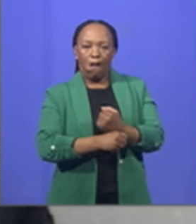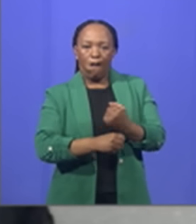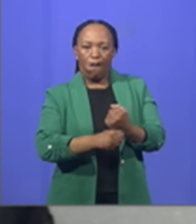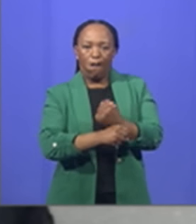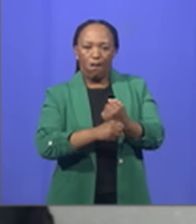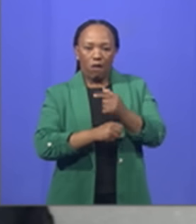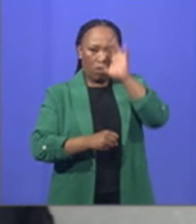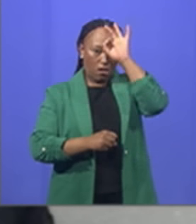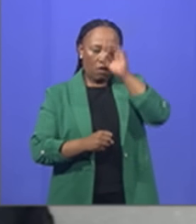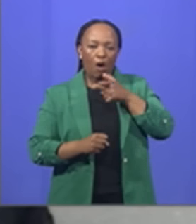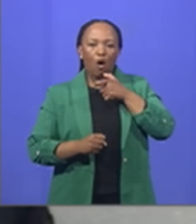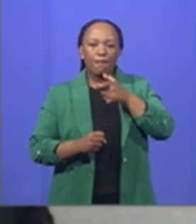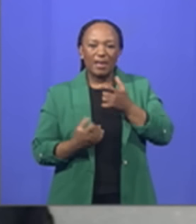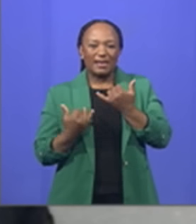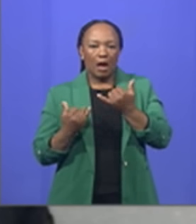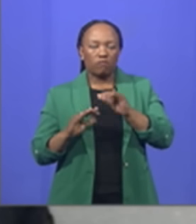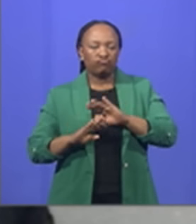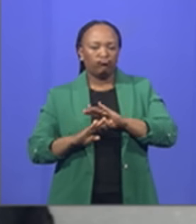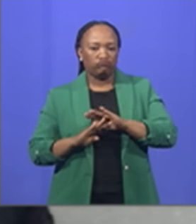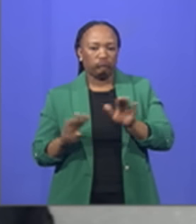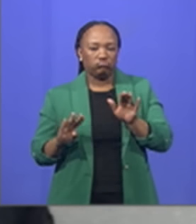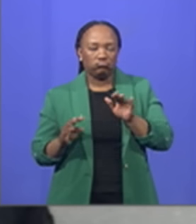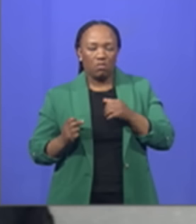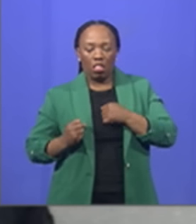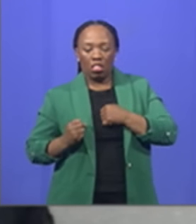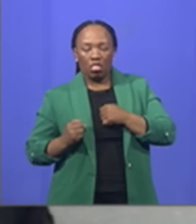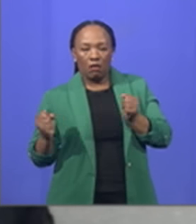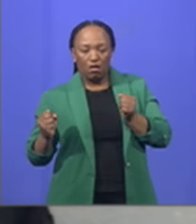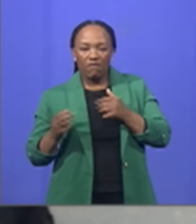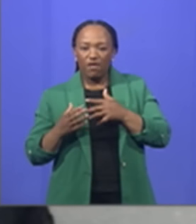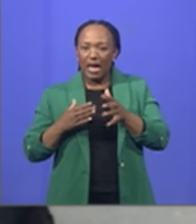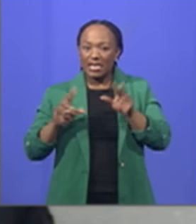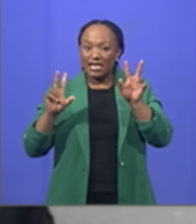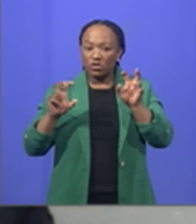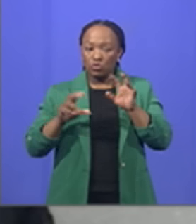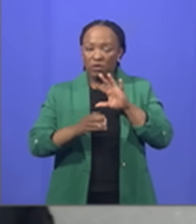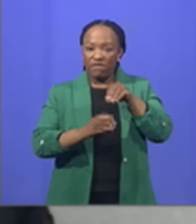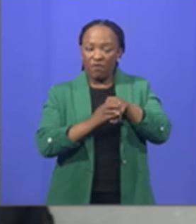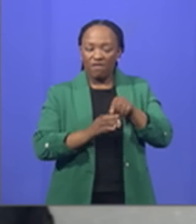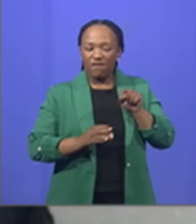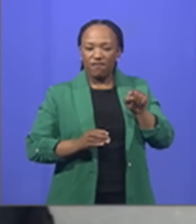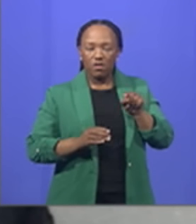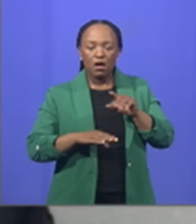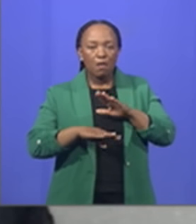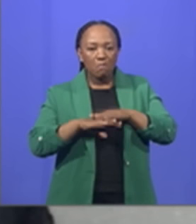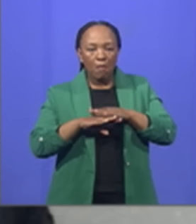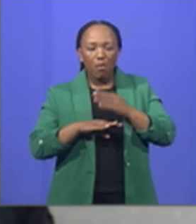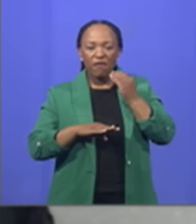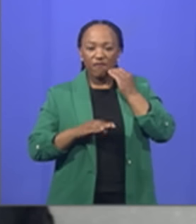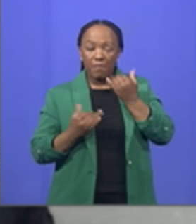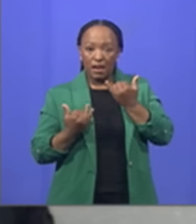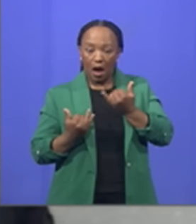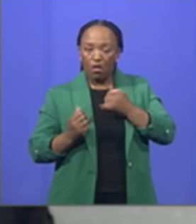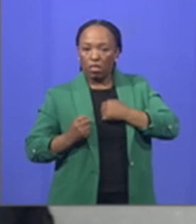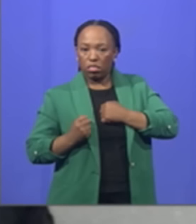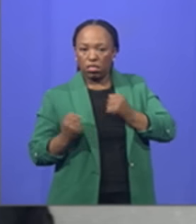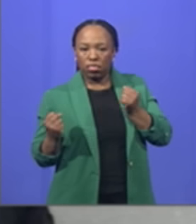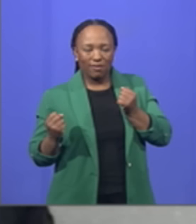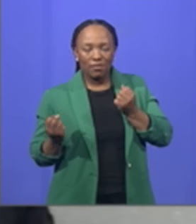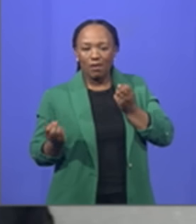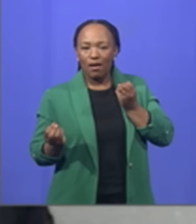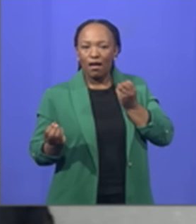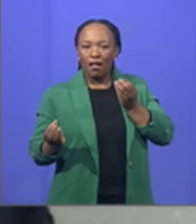not comment on any aspect of the operation or any matters arising from it. No further information will be provided until